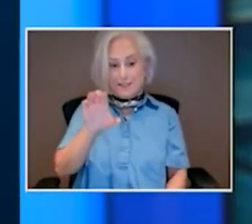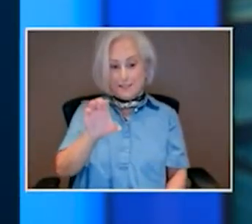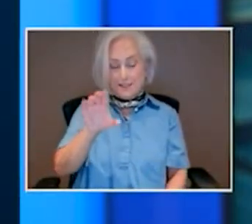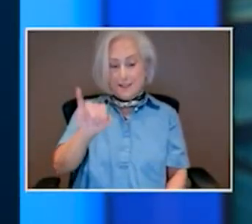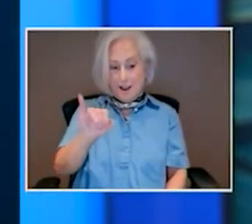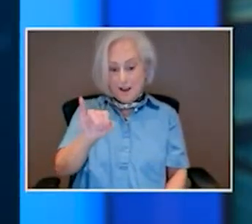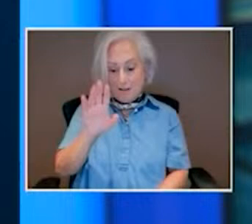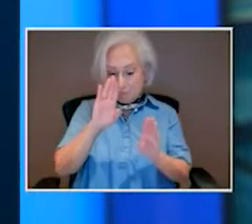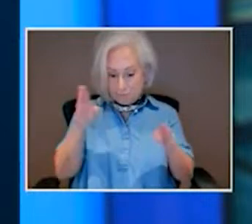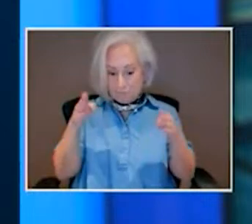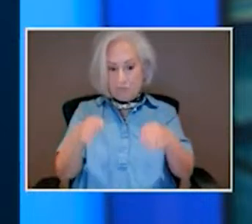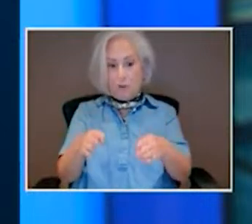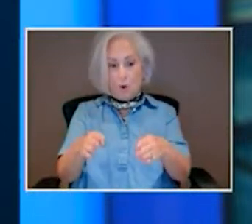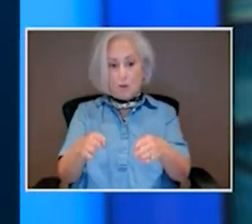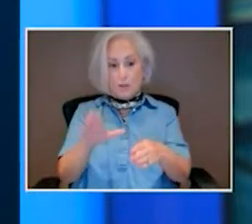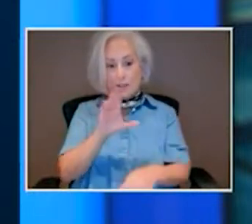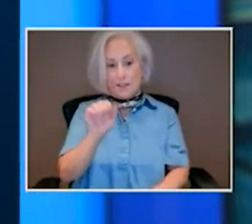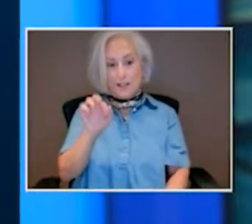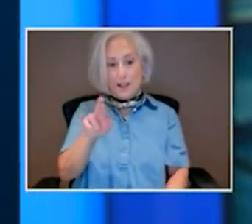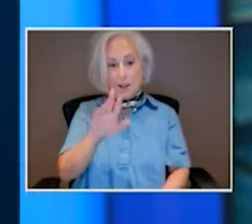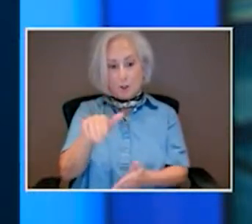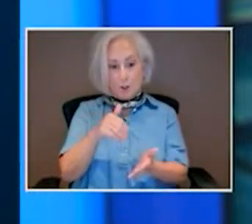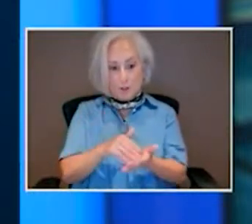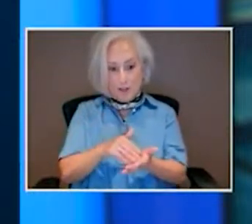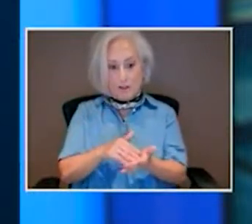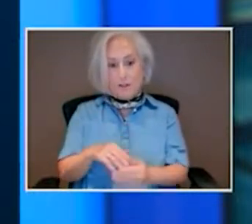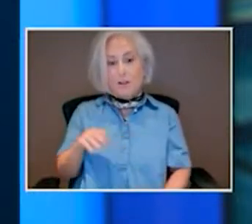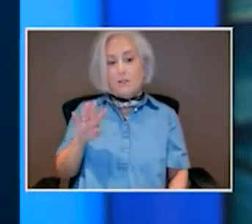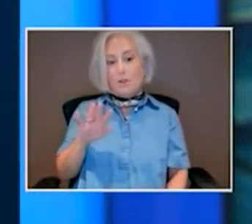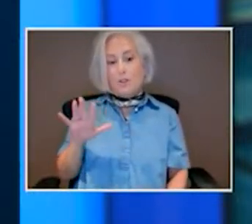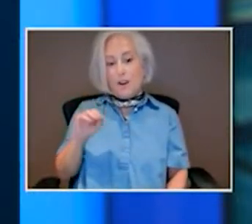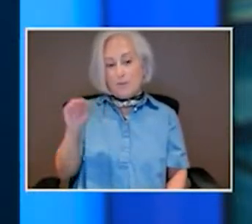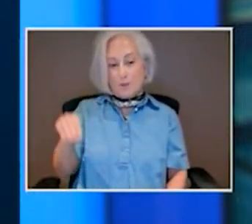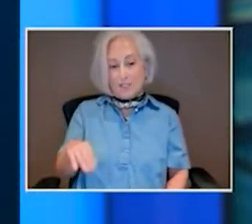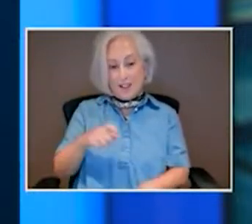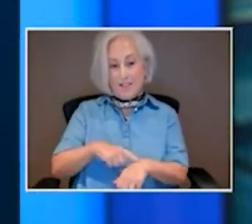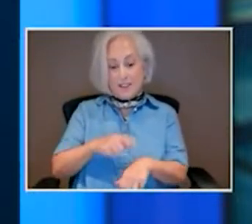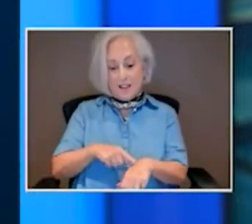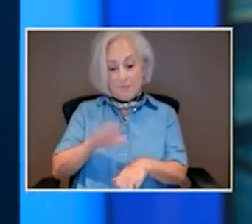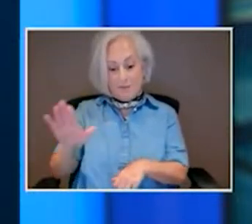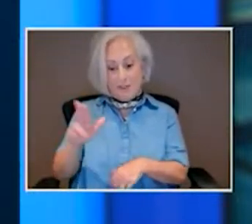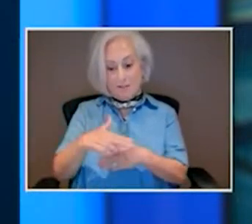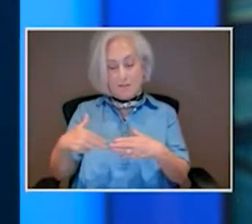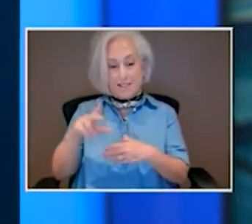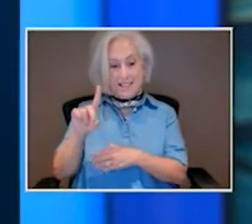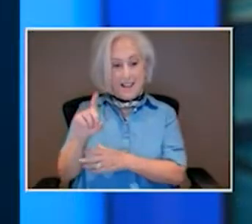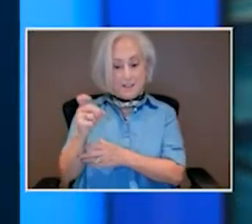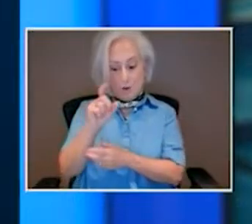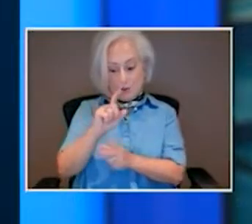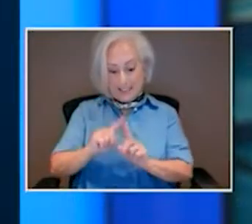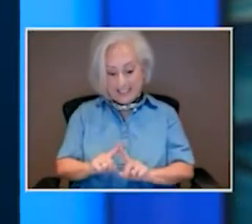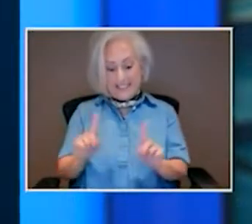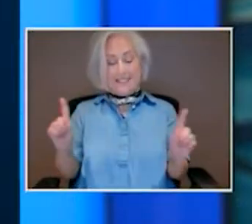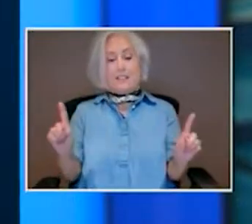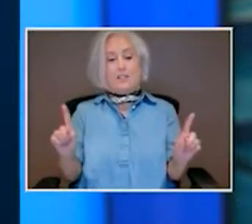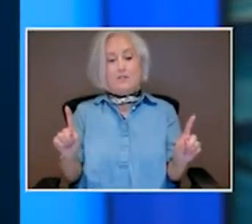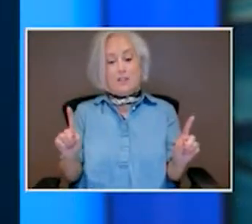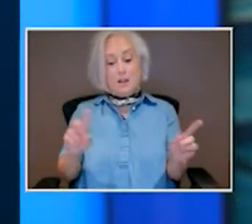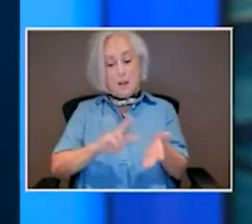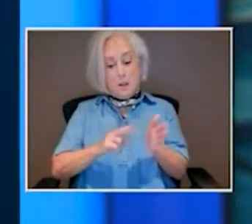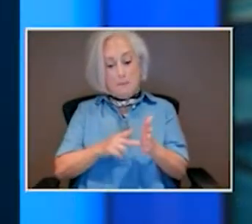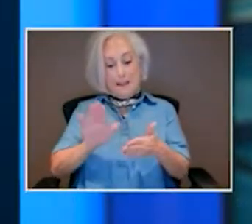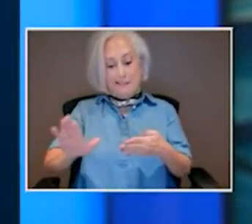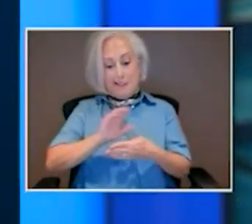for breast cancer patients, they'll have a change in their diagnosis and ultimately their outcome. And so we have